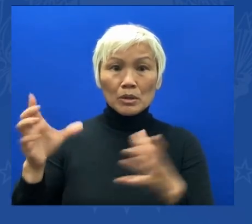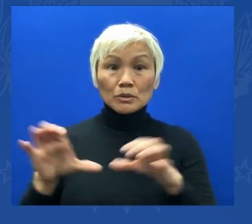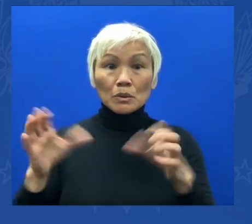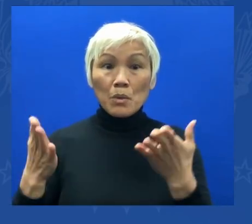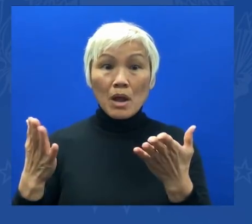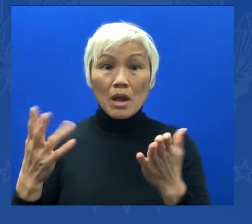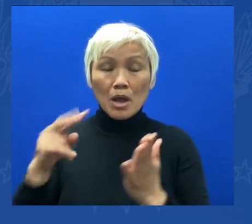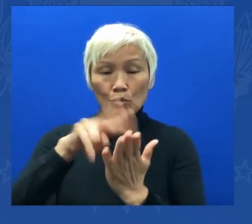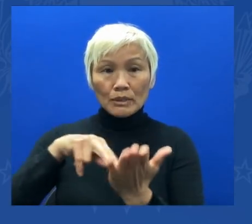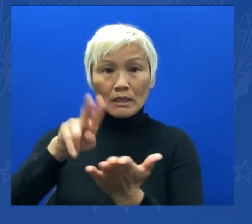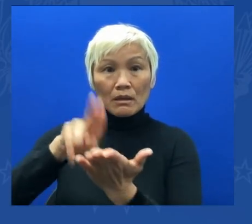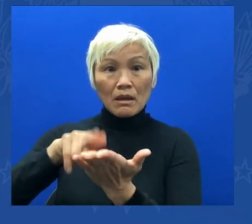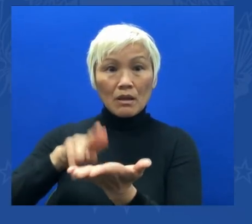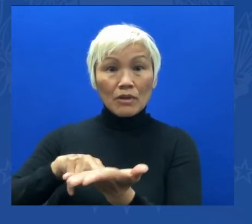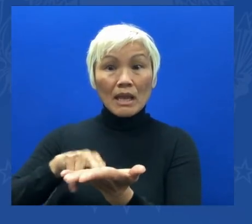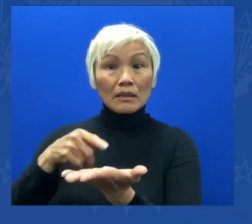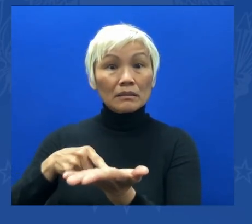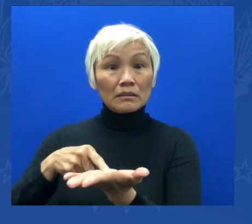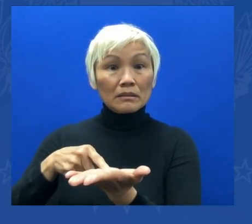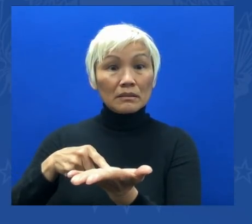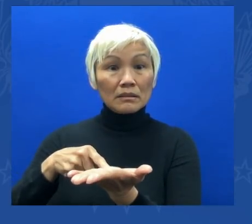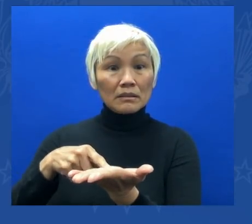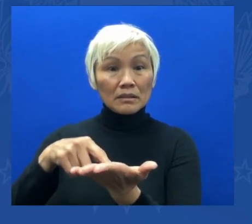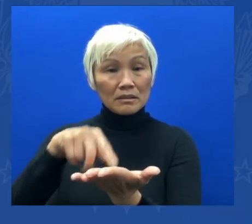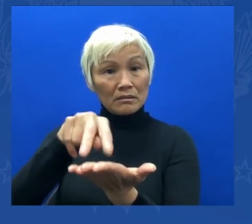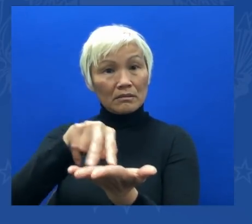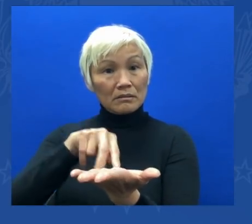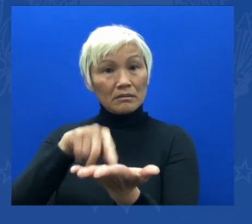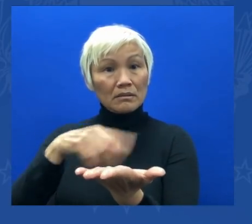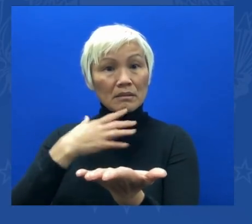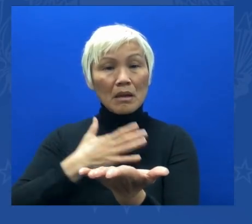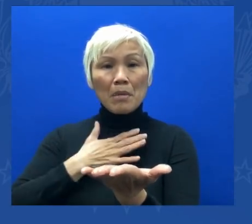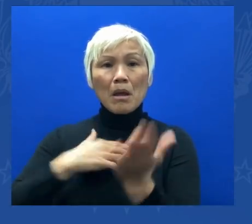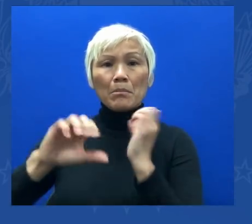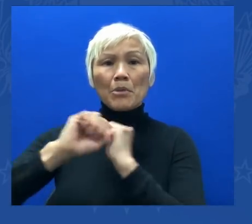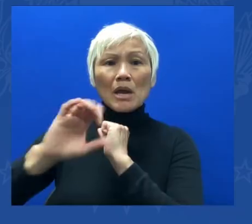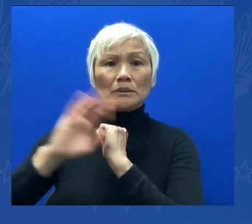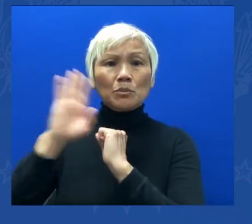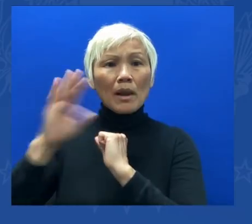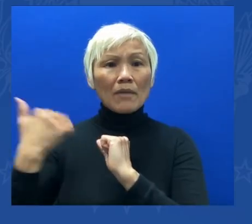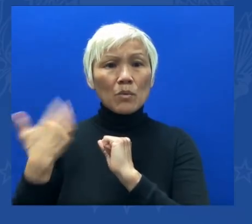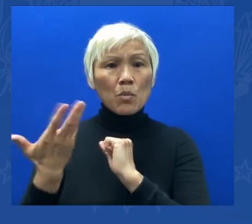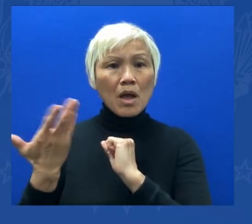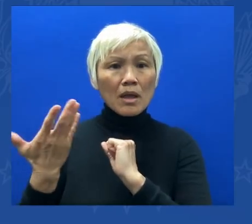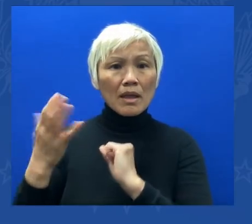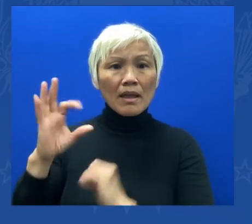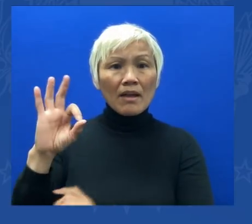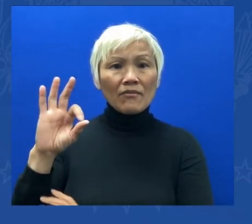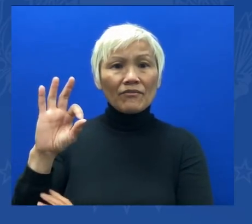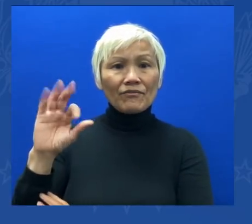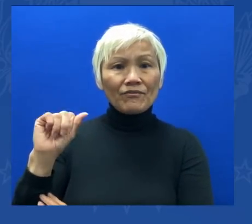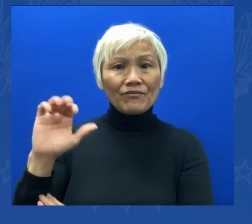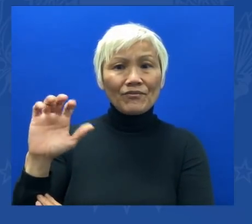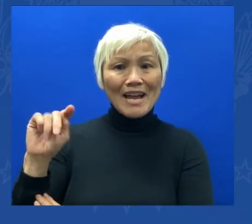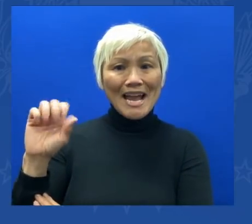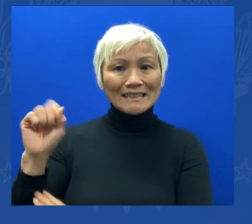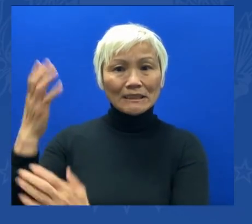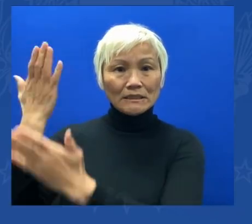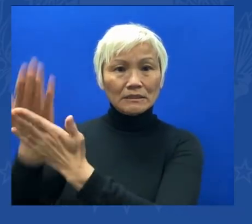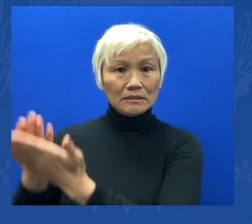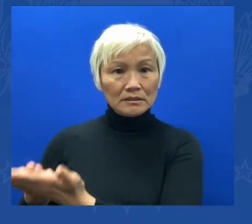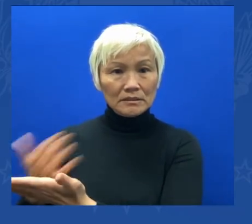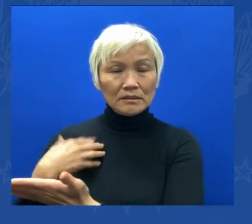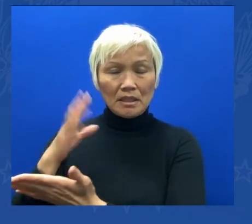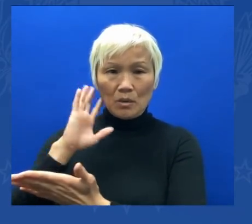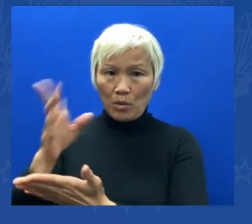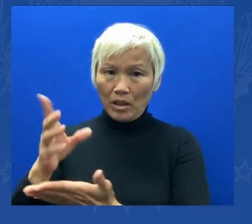his broadcasts would contain facts, reported, quote, as fairly as possible to enable the